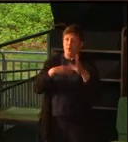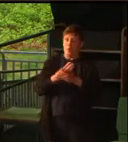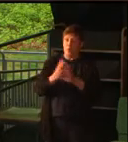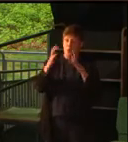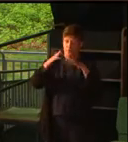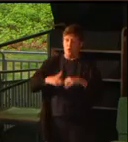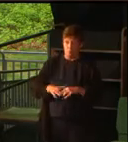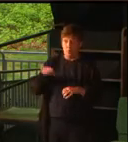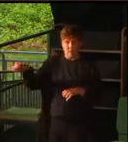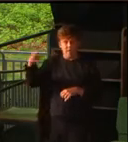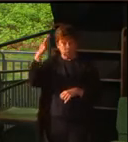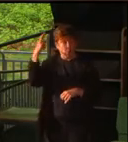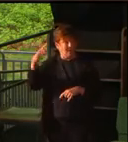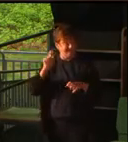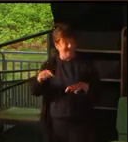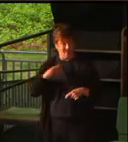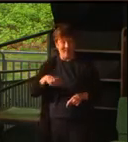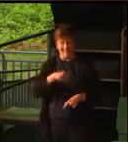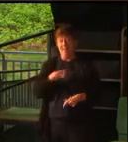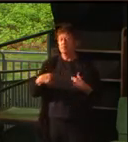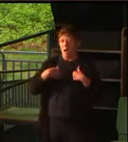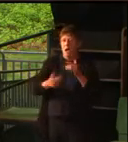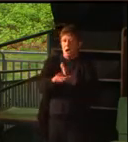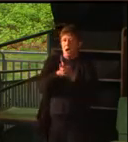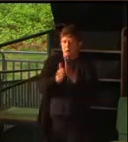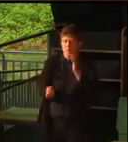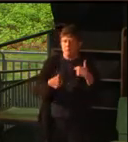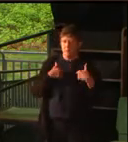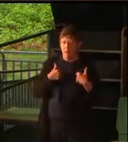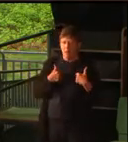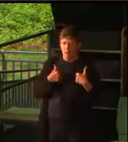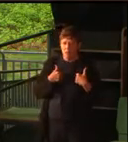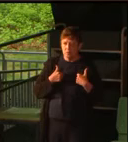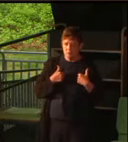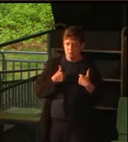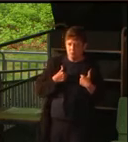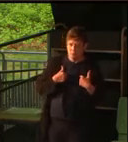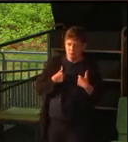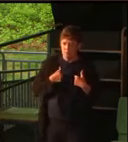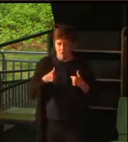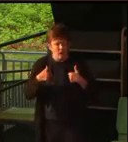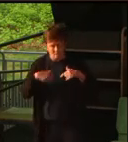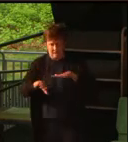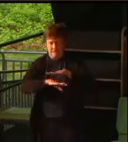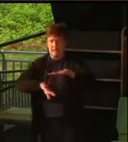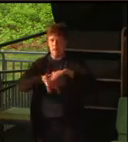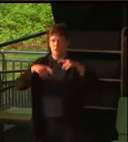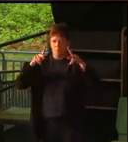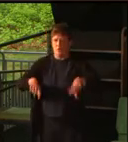and they realize they need us, unskilled is suddenly spun into essential.